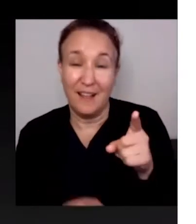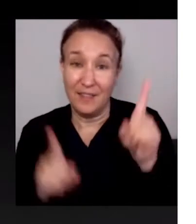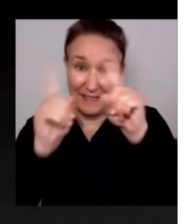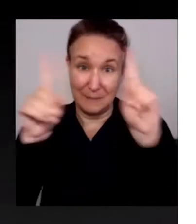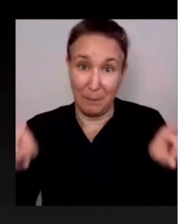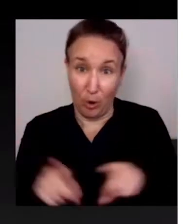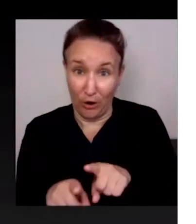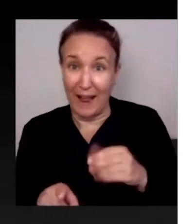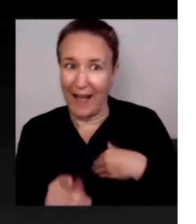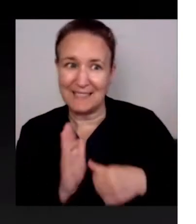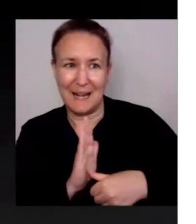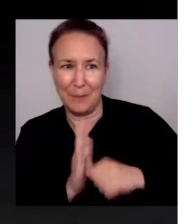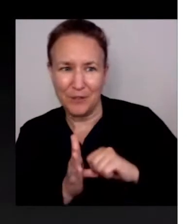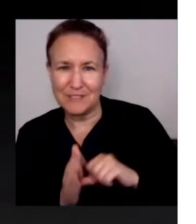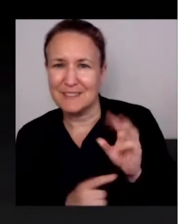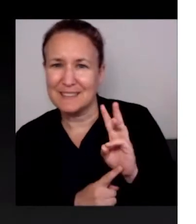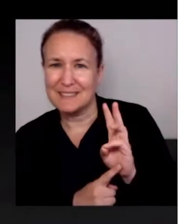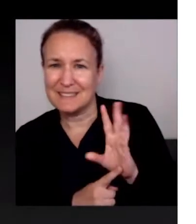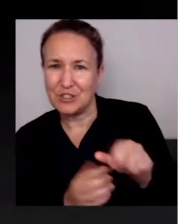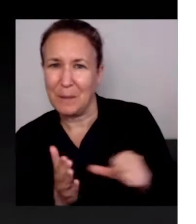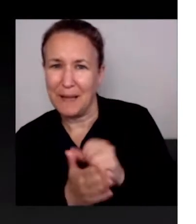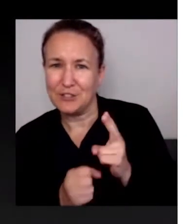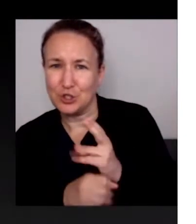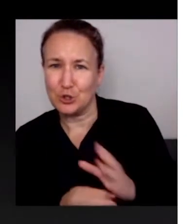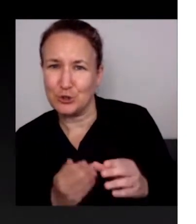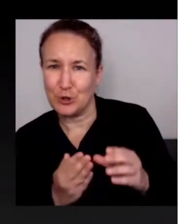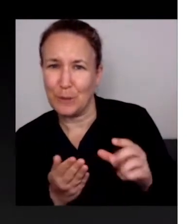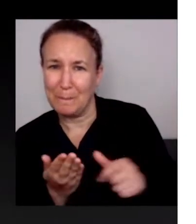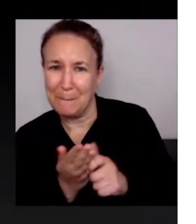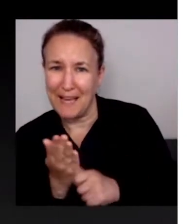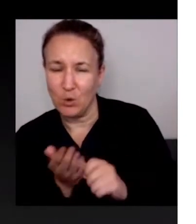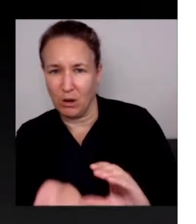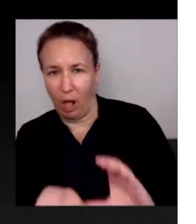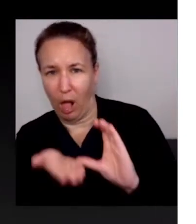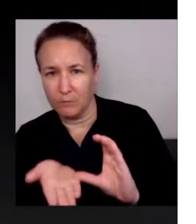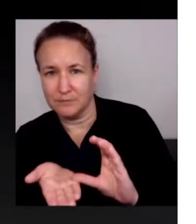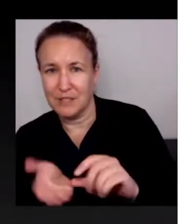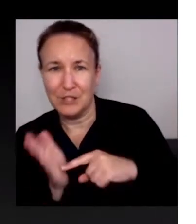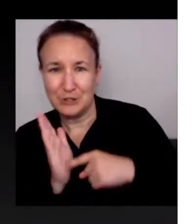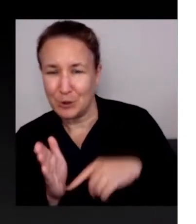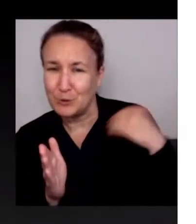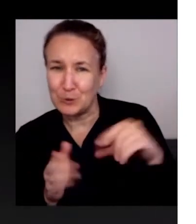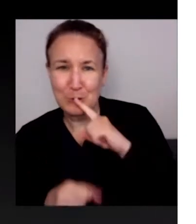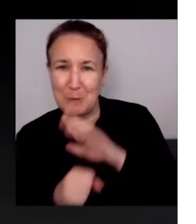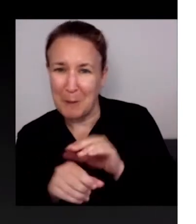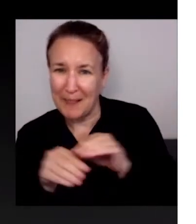impressive 600-page user manual, which just shows the level of commitment makers